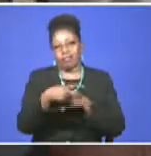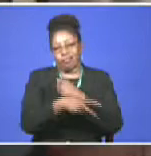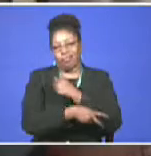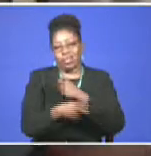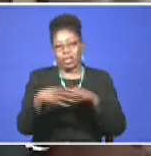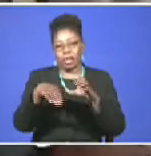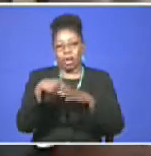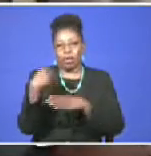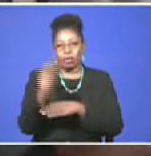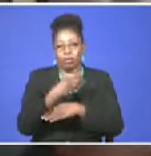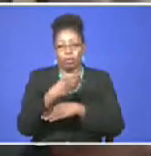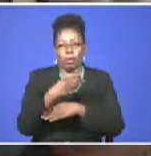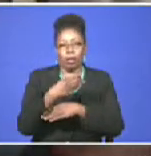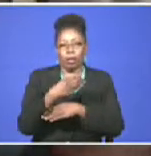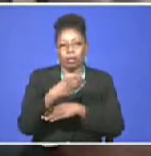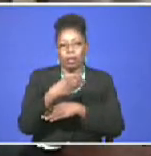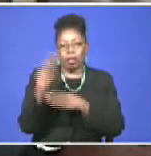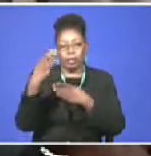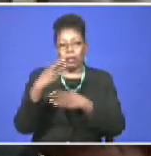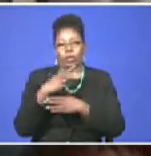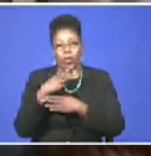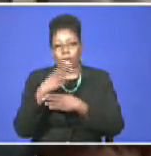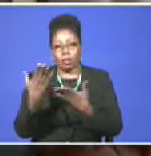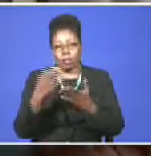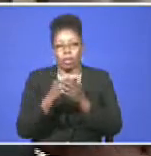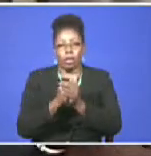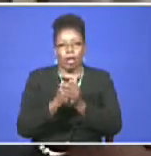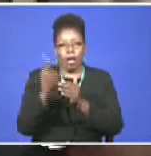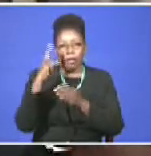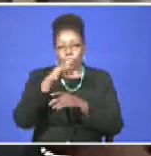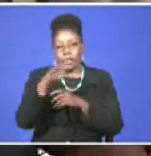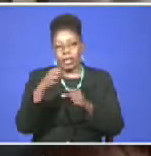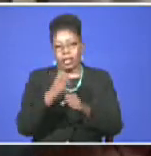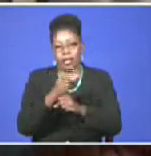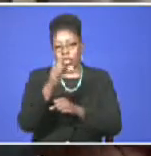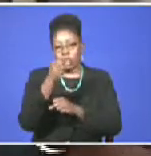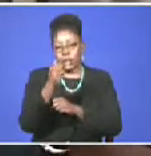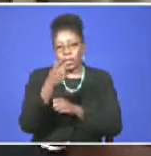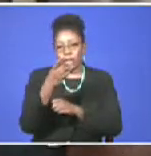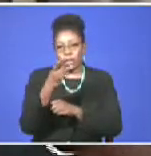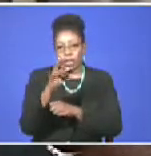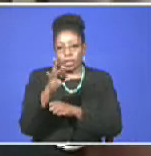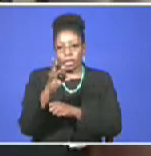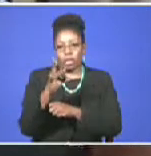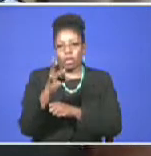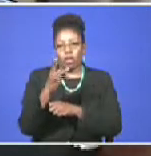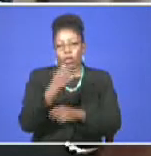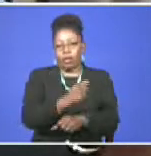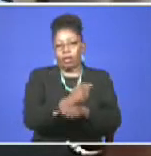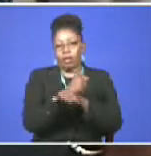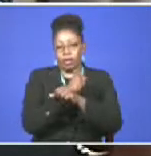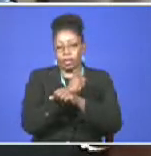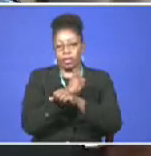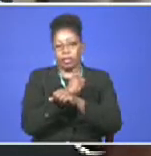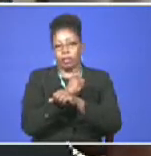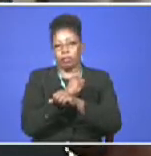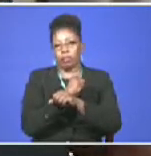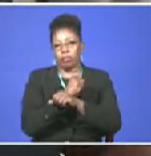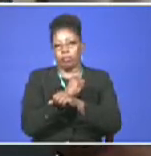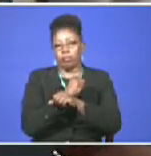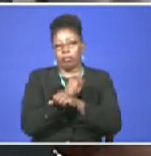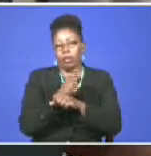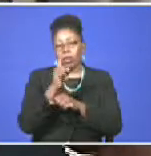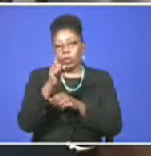steel-hulled vessels. And altogether for the year 2018, we apprehended over